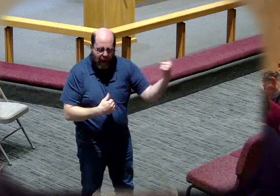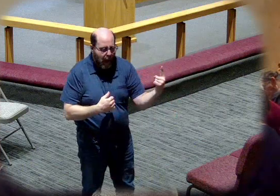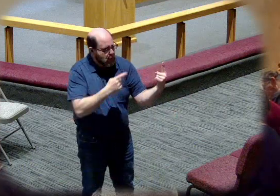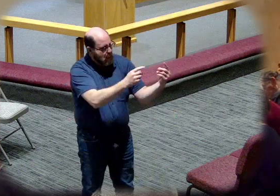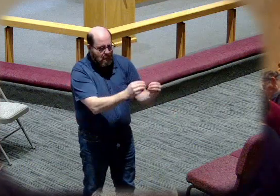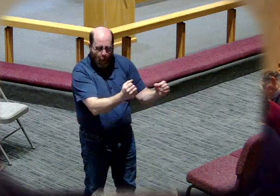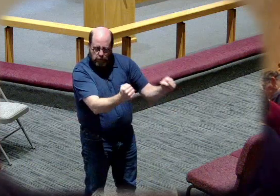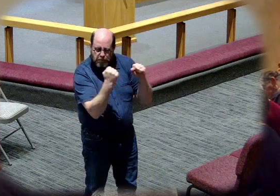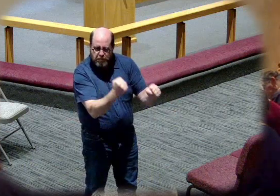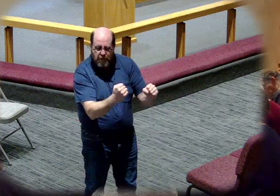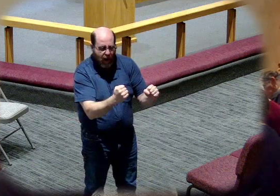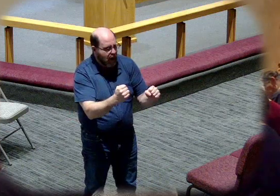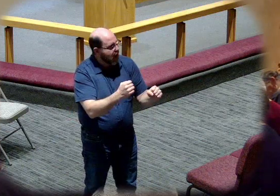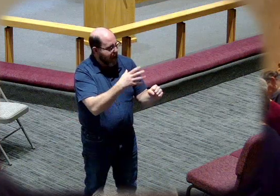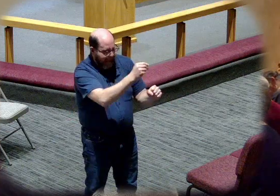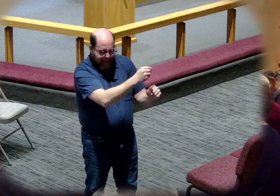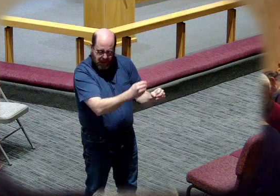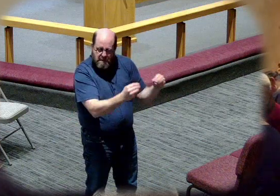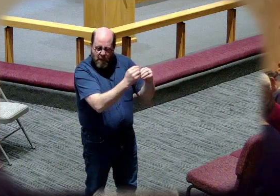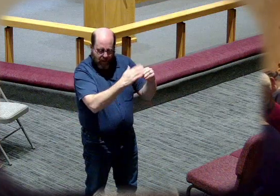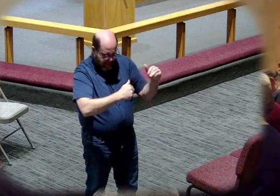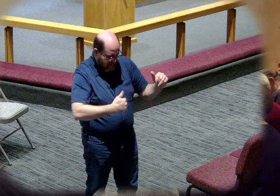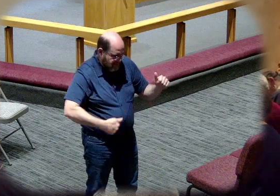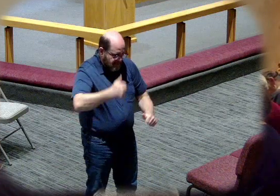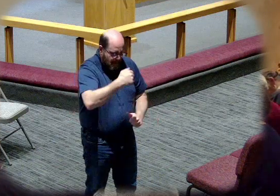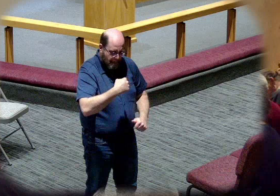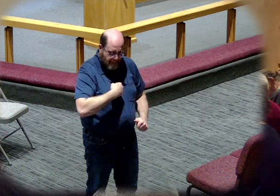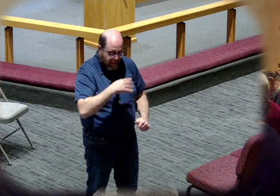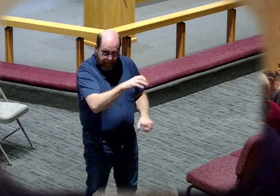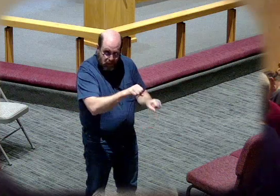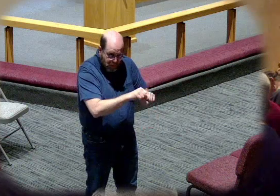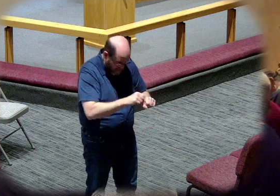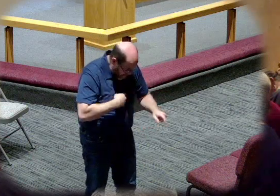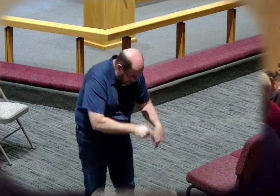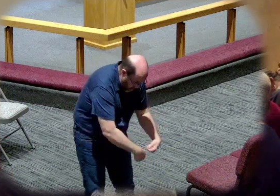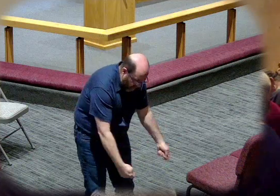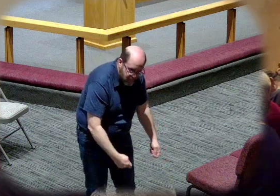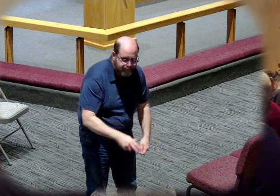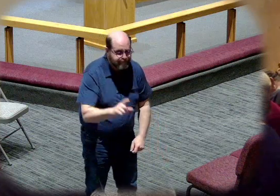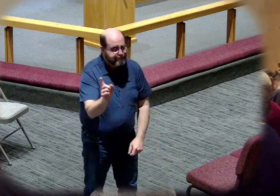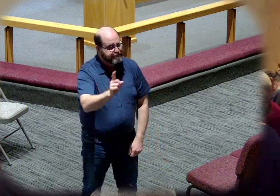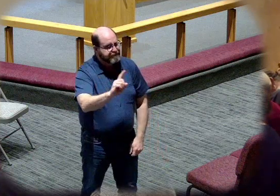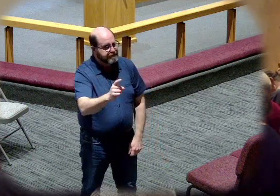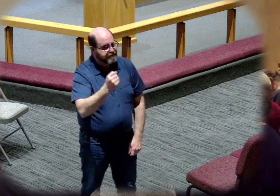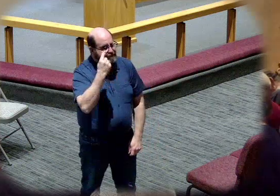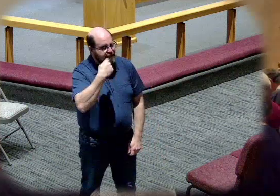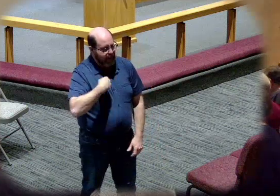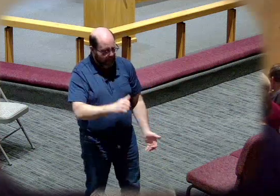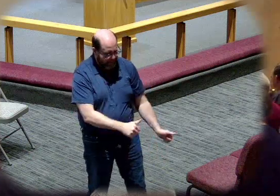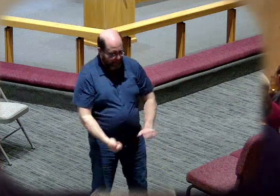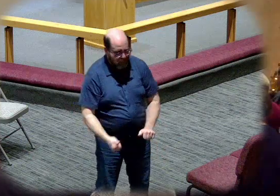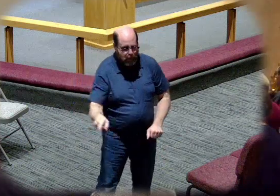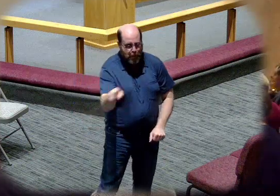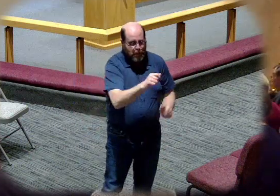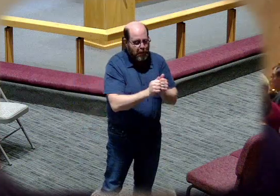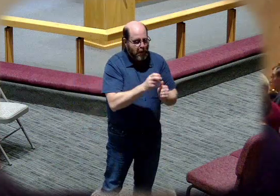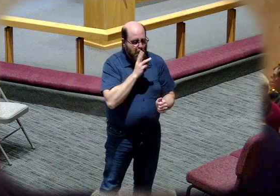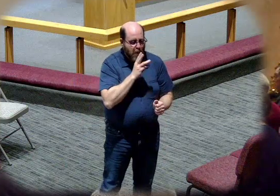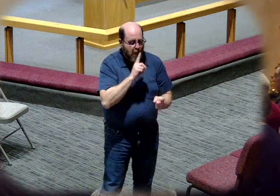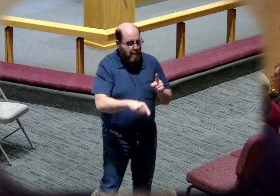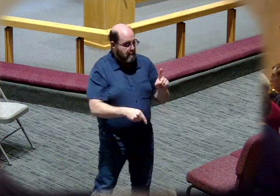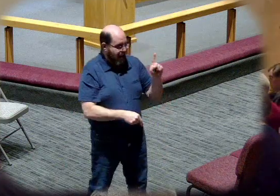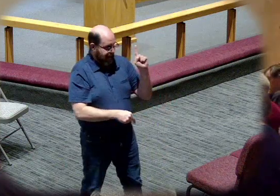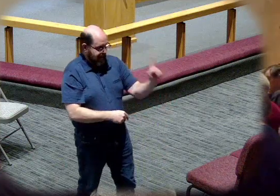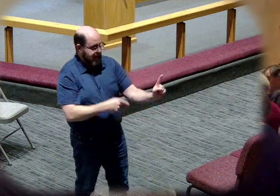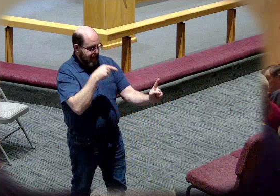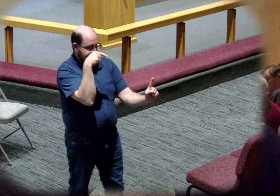of whose sandals I am not worthy to stoop down and untie. I have baptized you with water, but he will